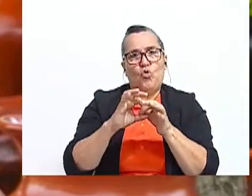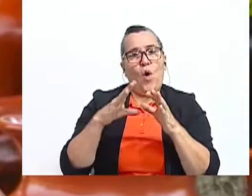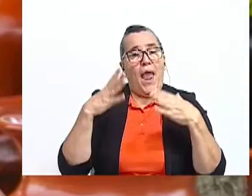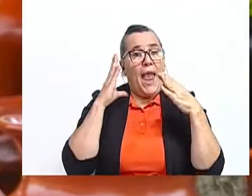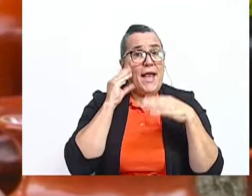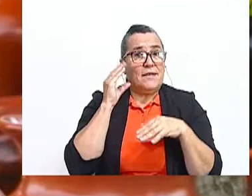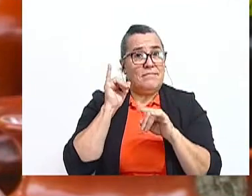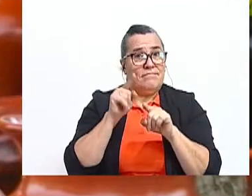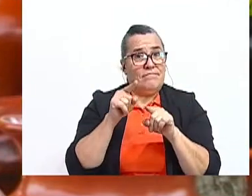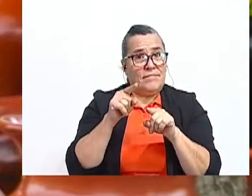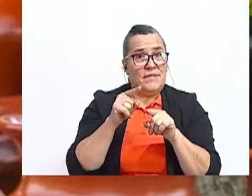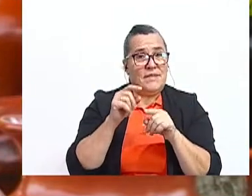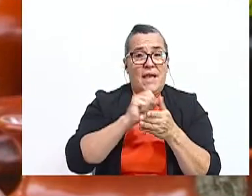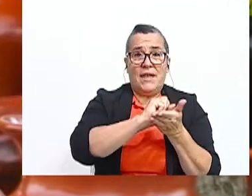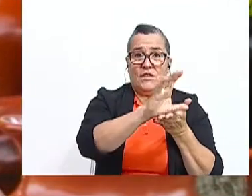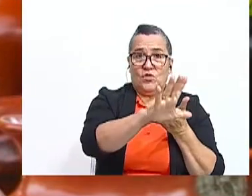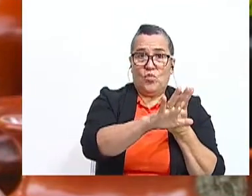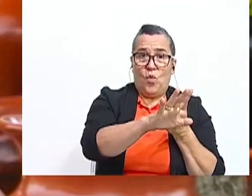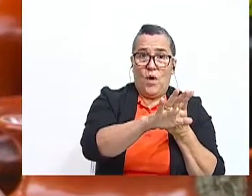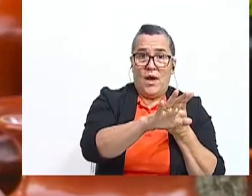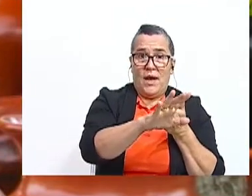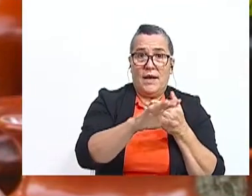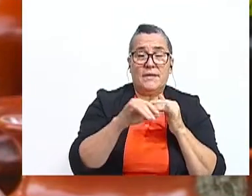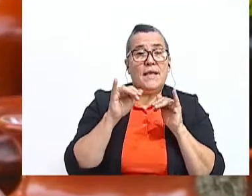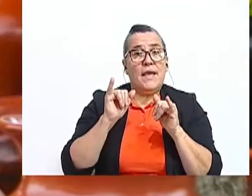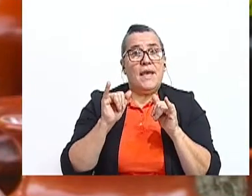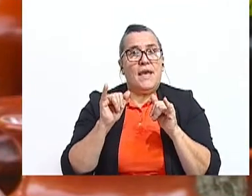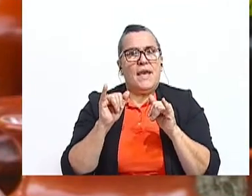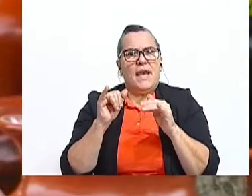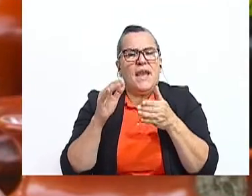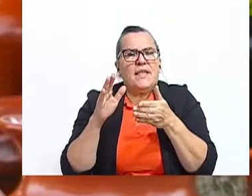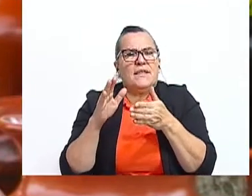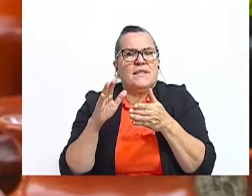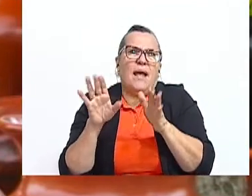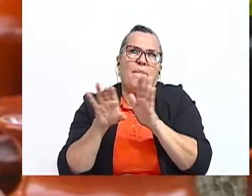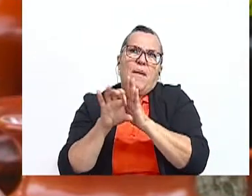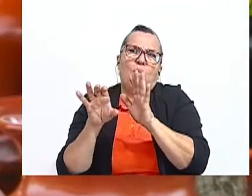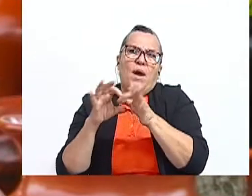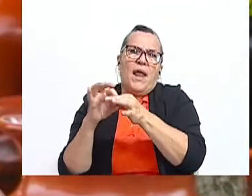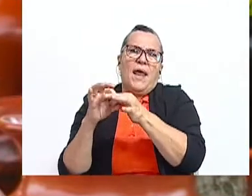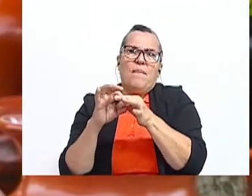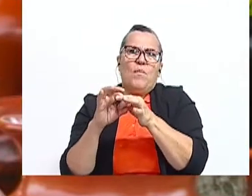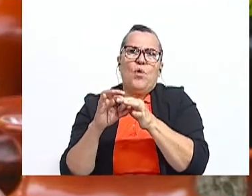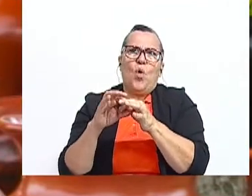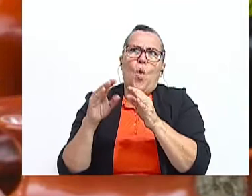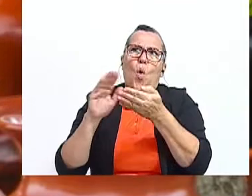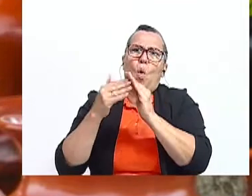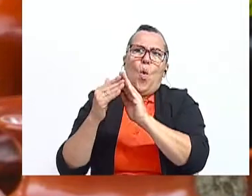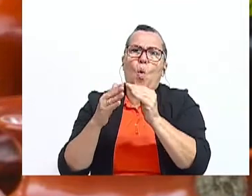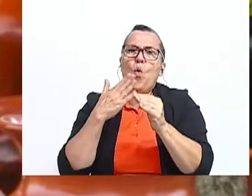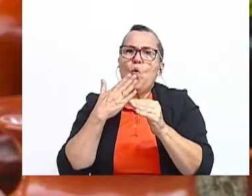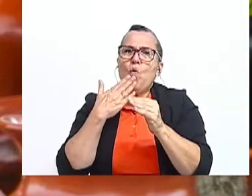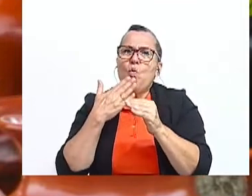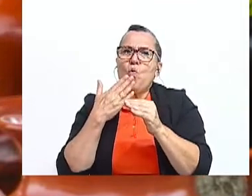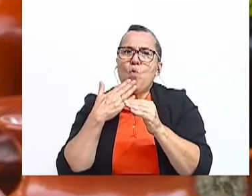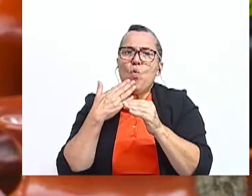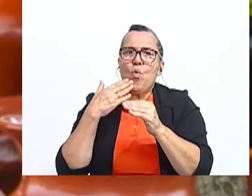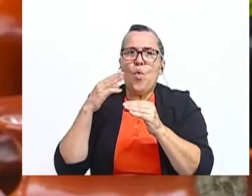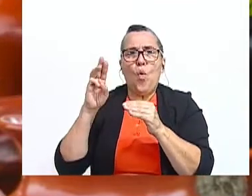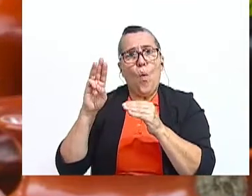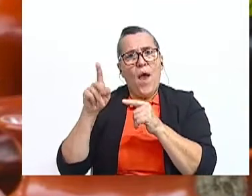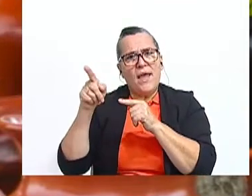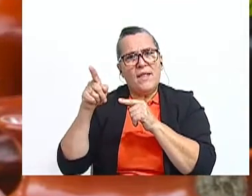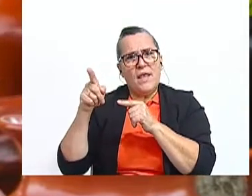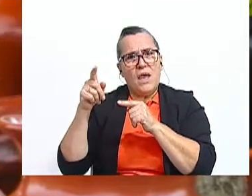school field trip we did to this community, indigenous community called in Guatil de Guanacaste. Do you remember